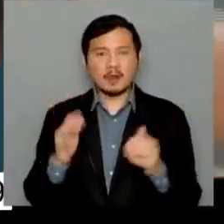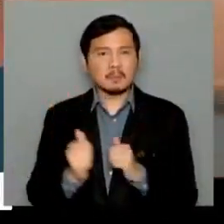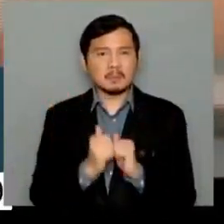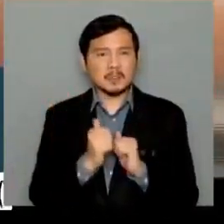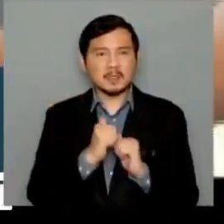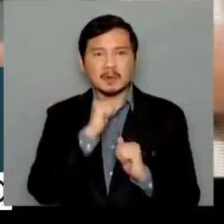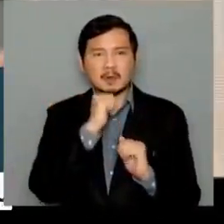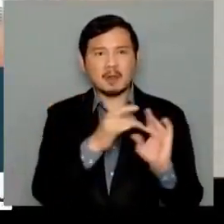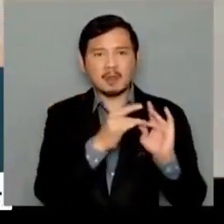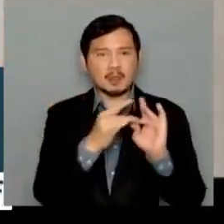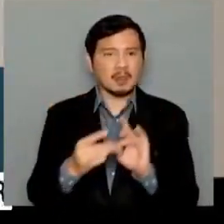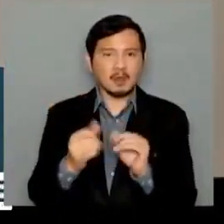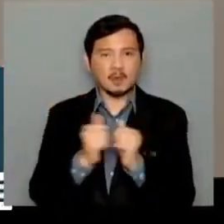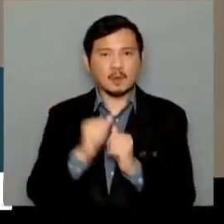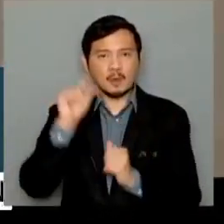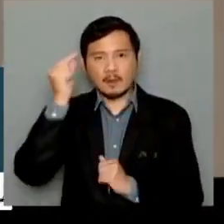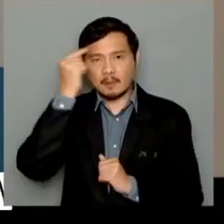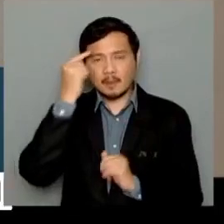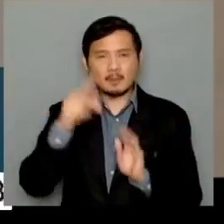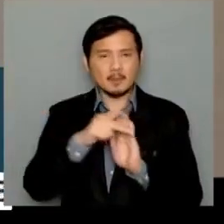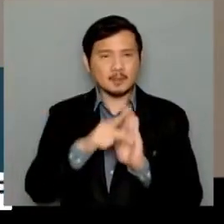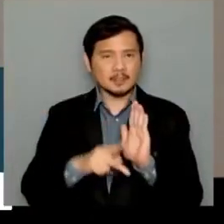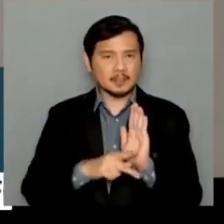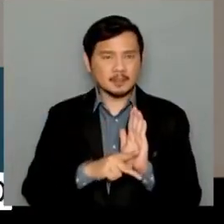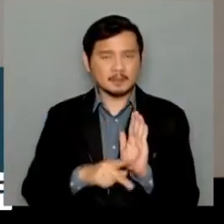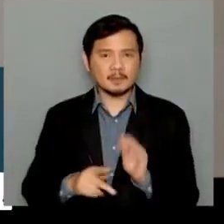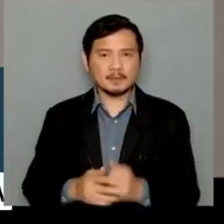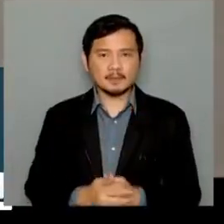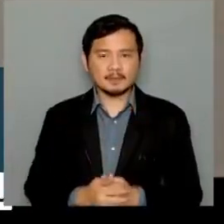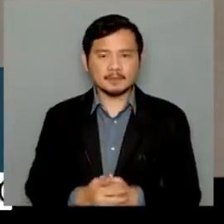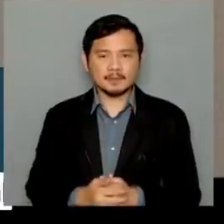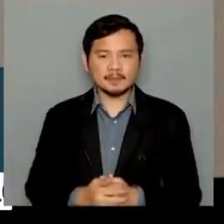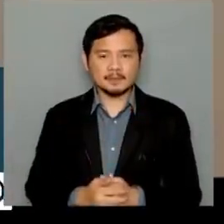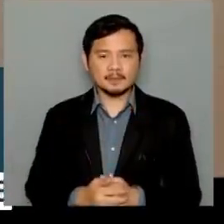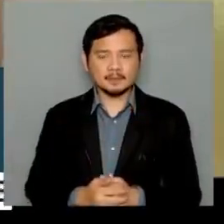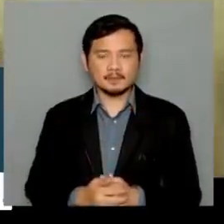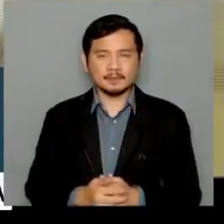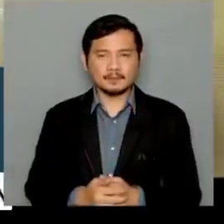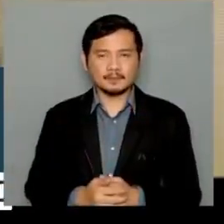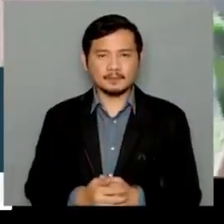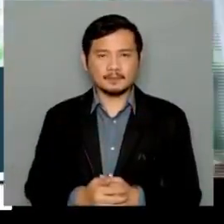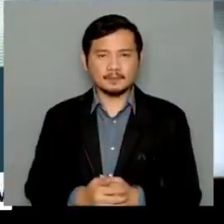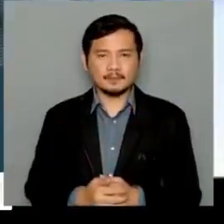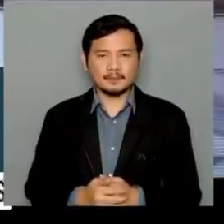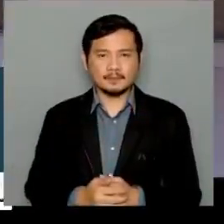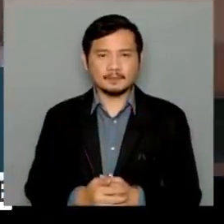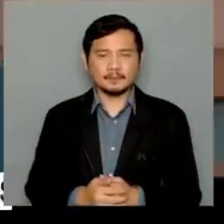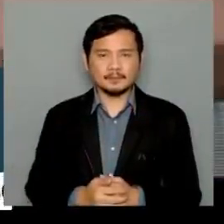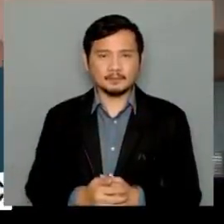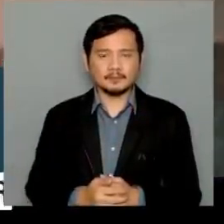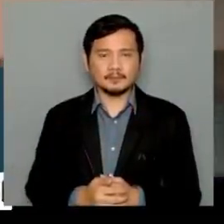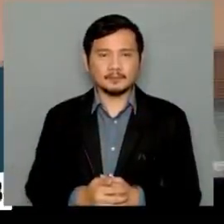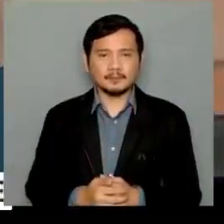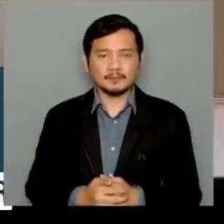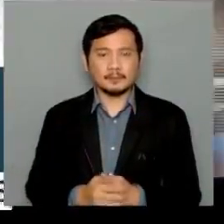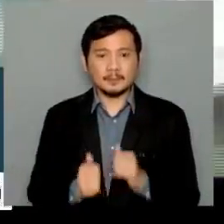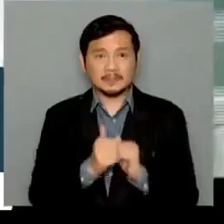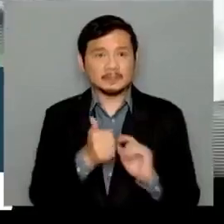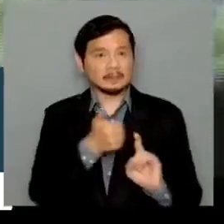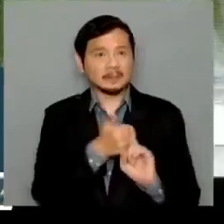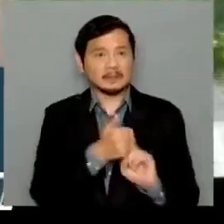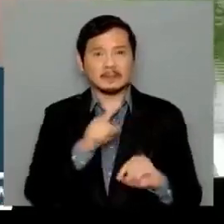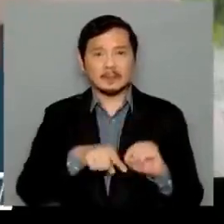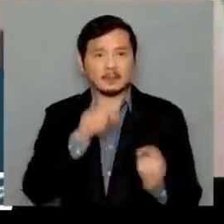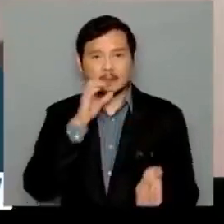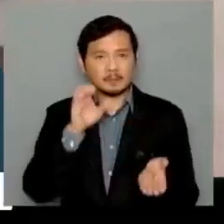any government policy, then the press secretary could not comment on those matters.